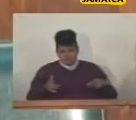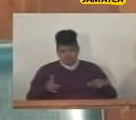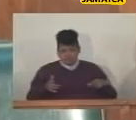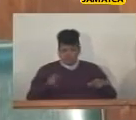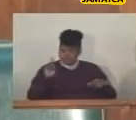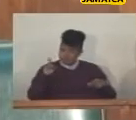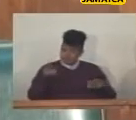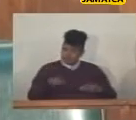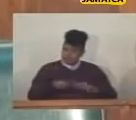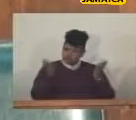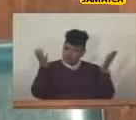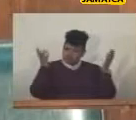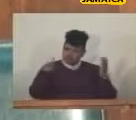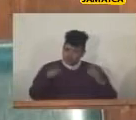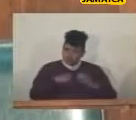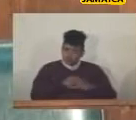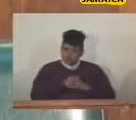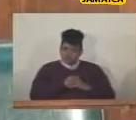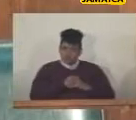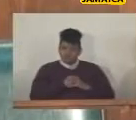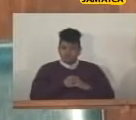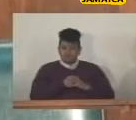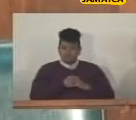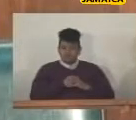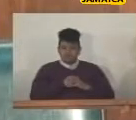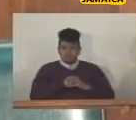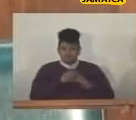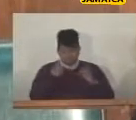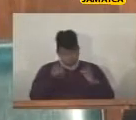island-wide. Ought to be island-wide.